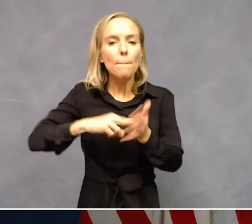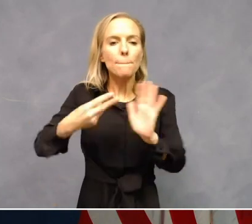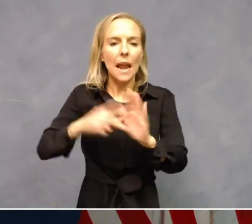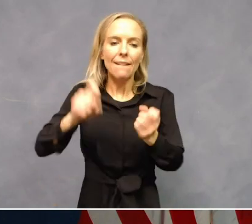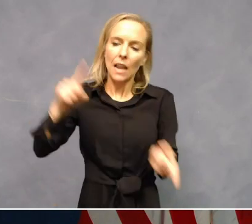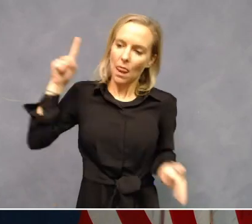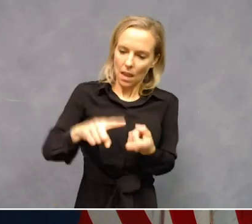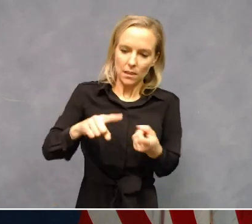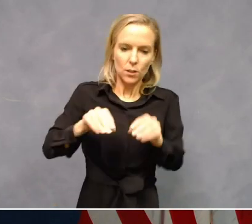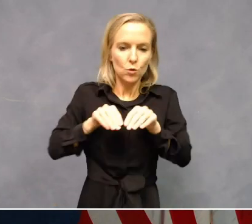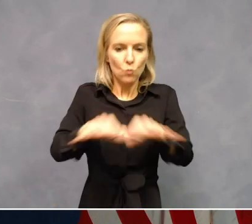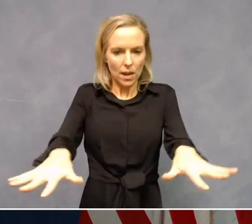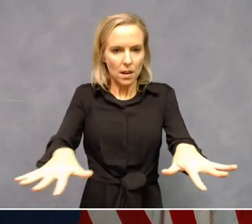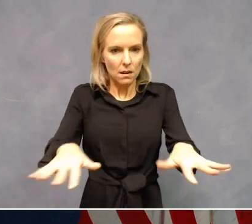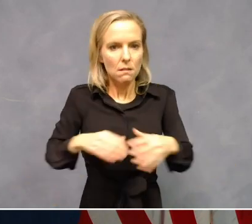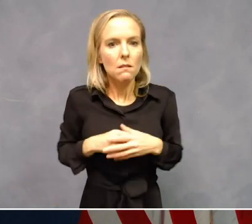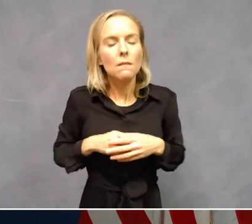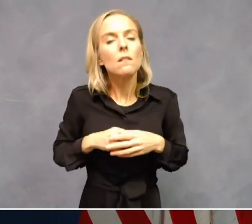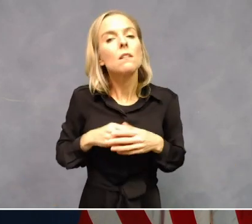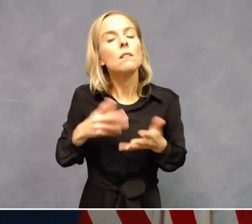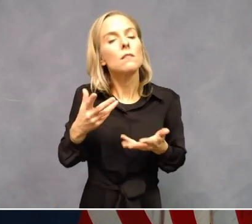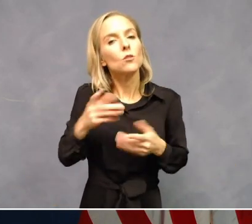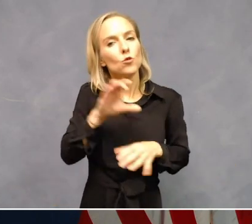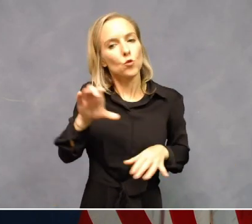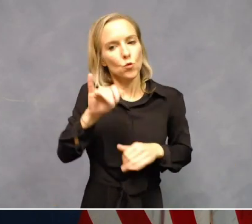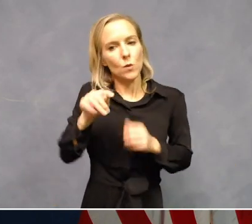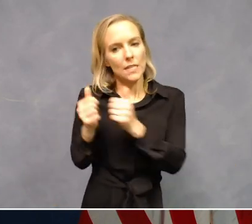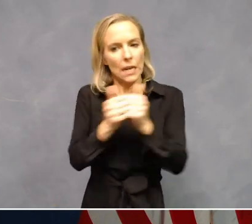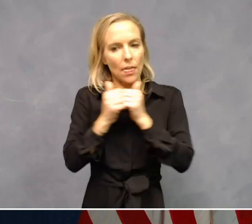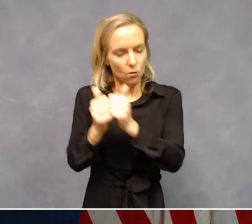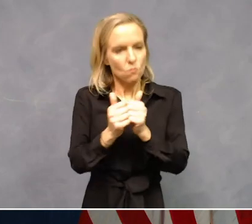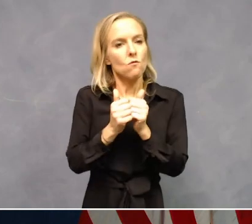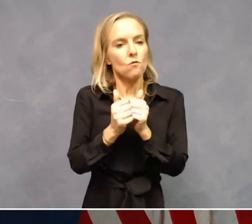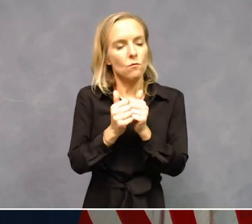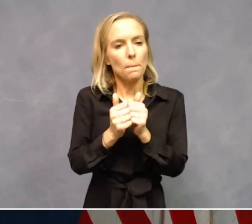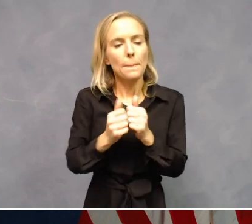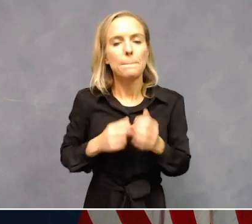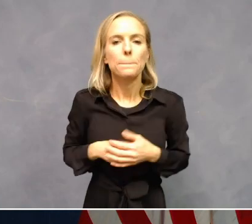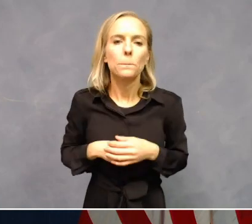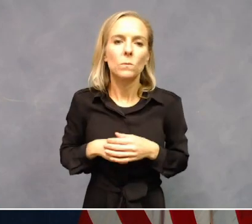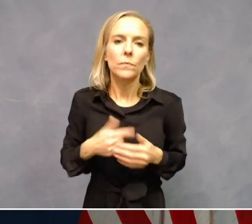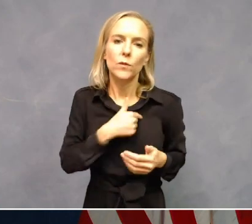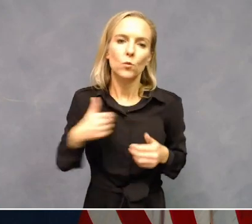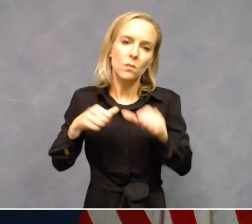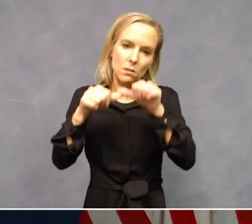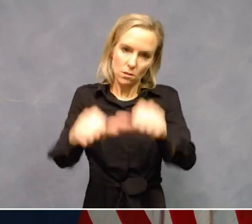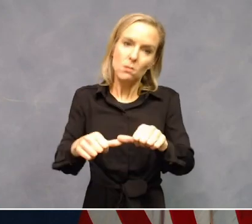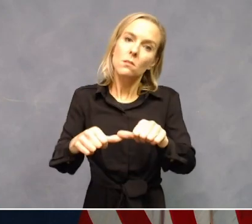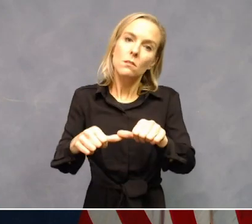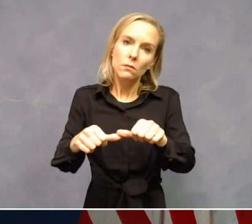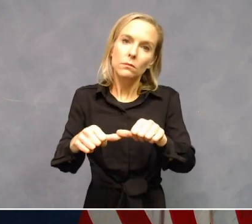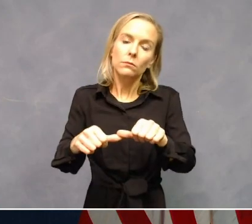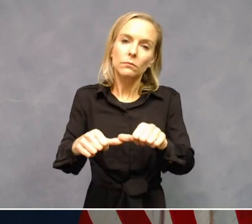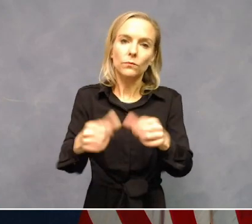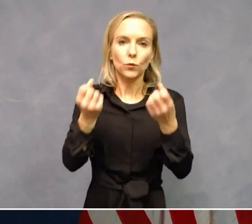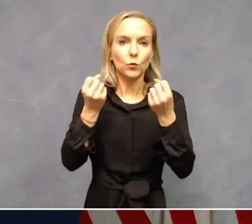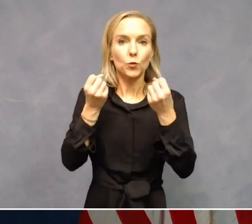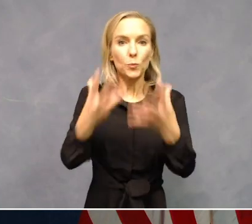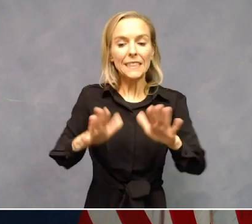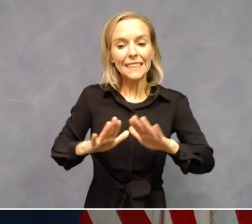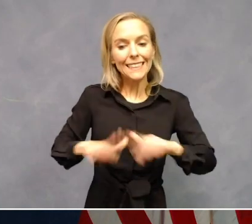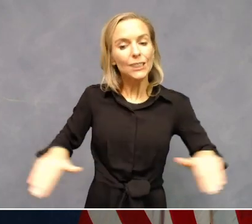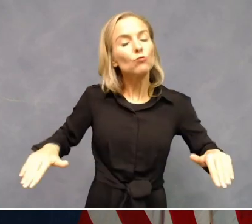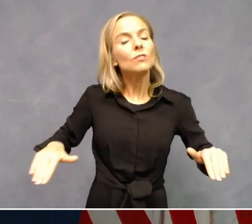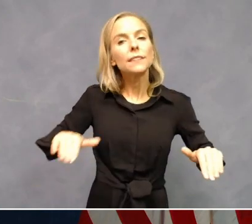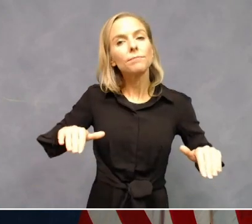spread and to ultimately do it together. We continue to see so many school-aged children